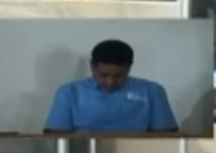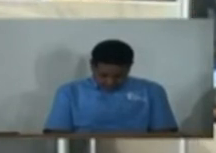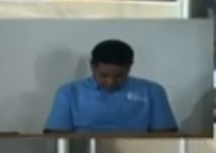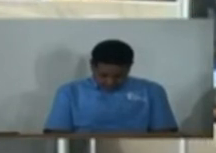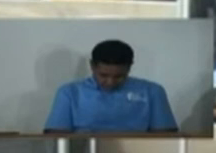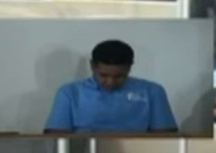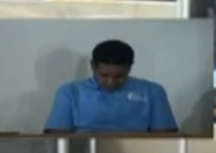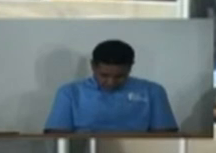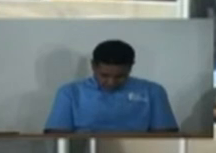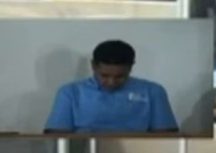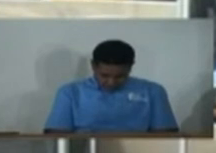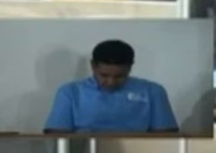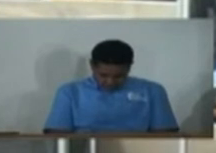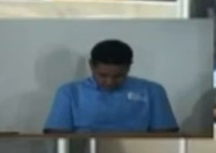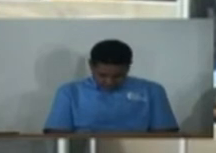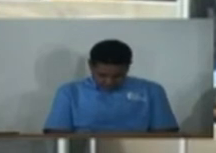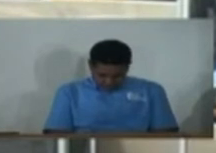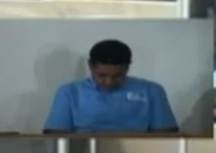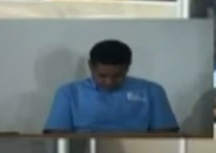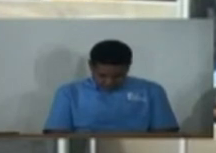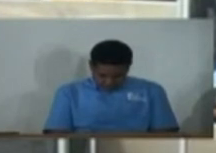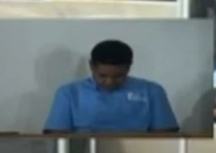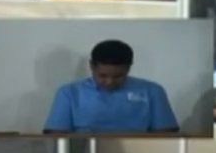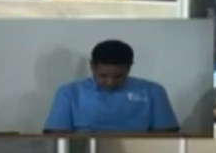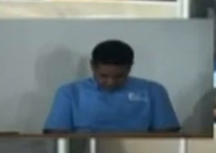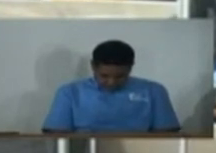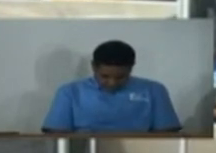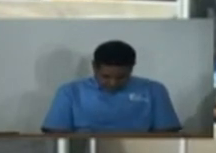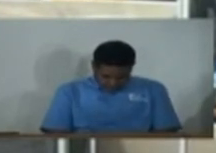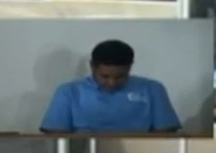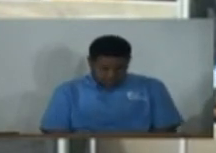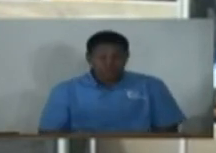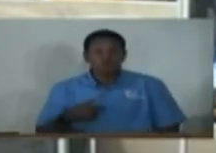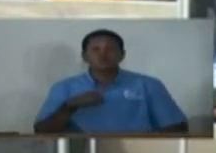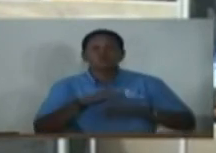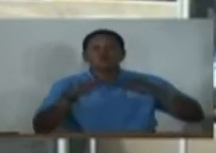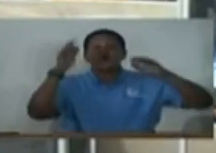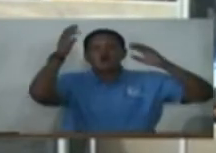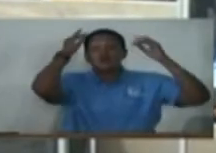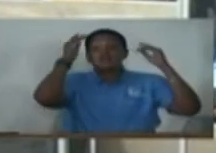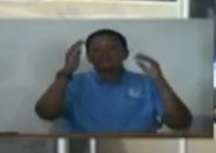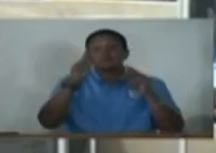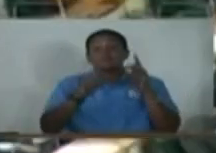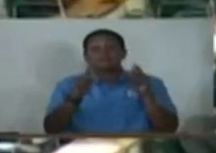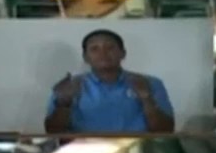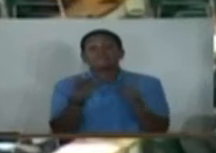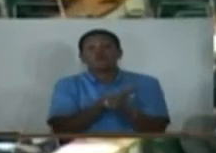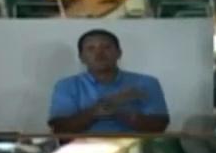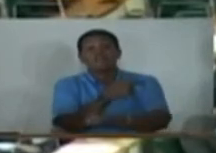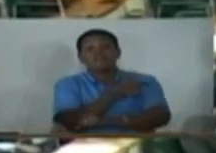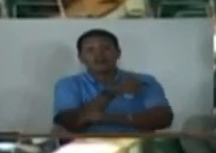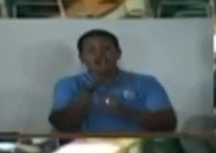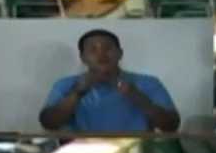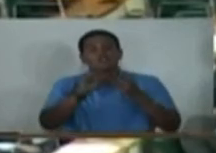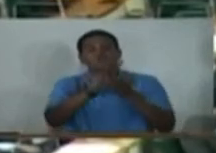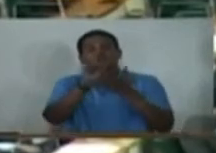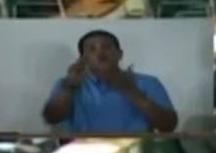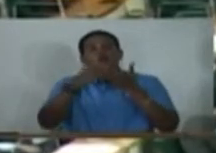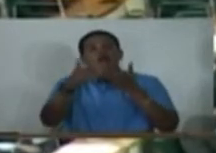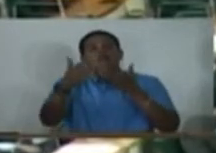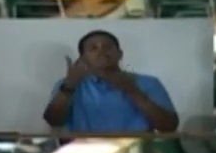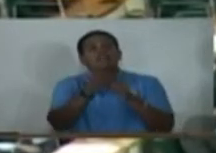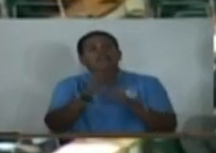we do not consider persons fully vaccinated until 2 weeks after they receive the